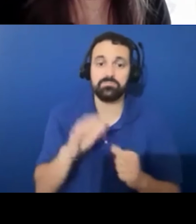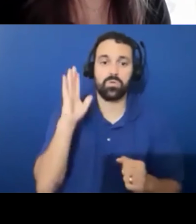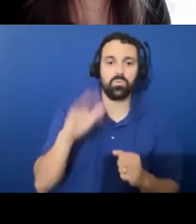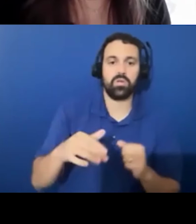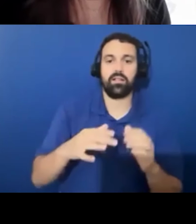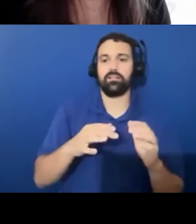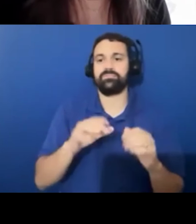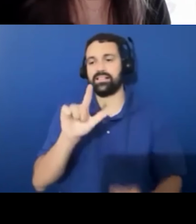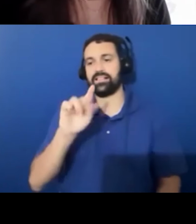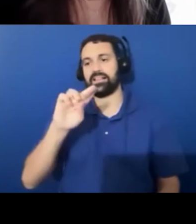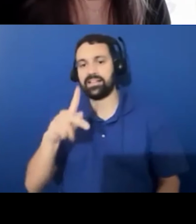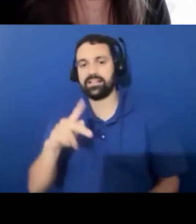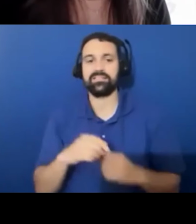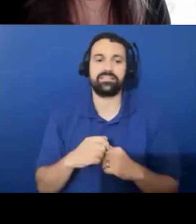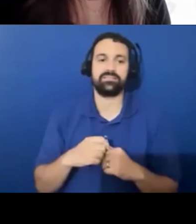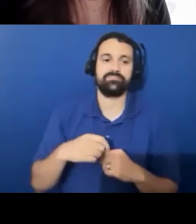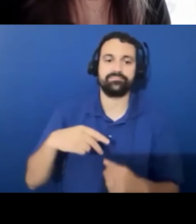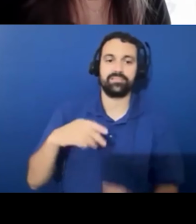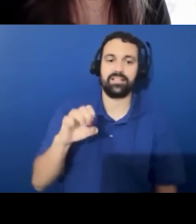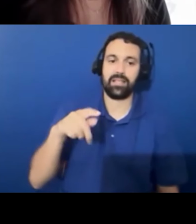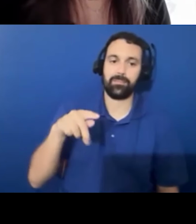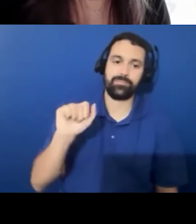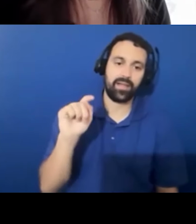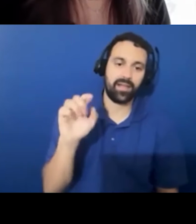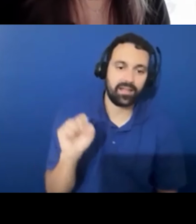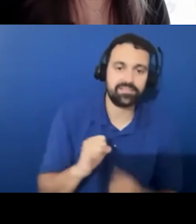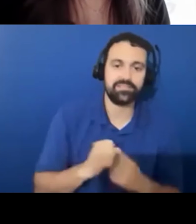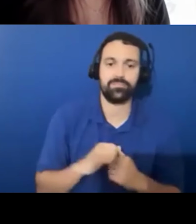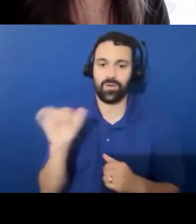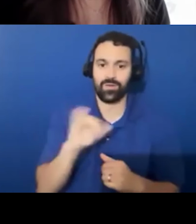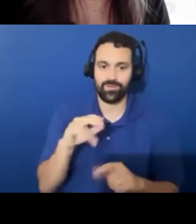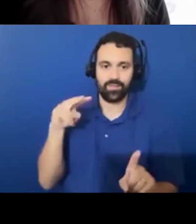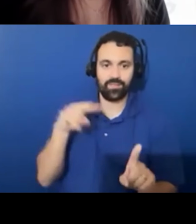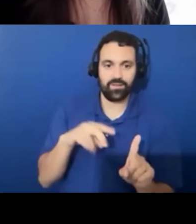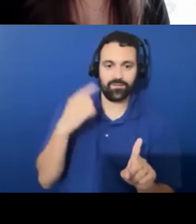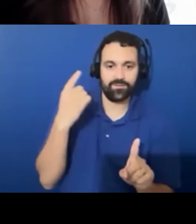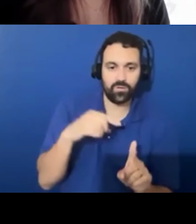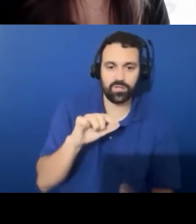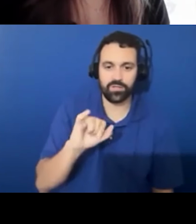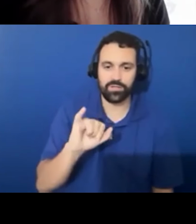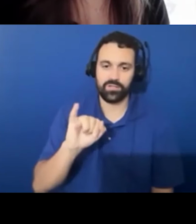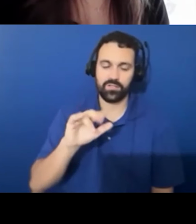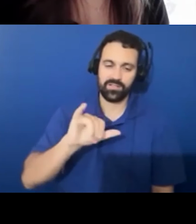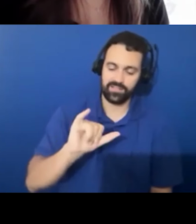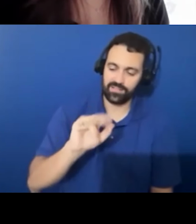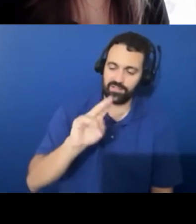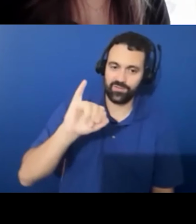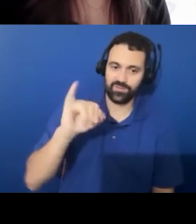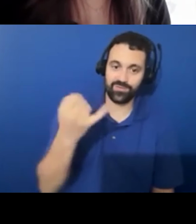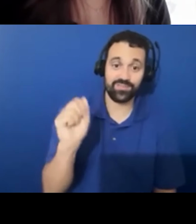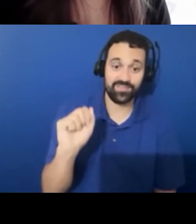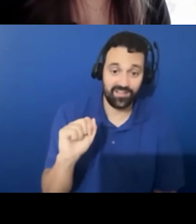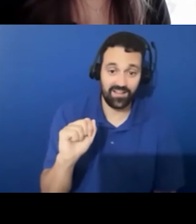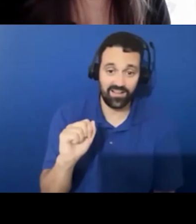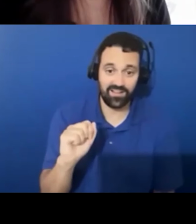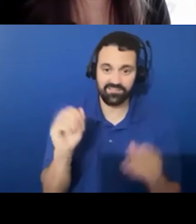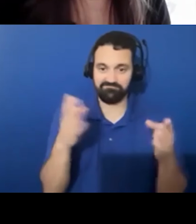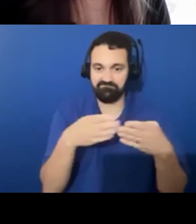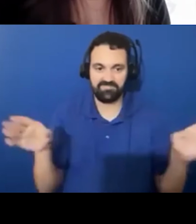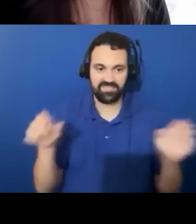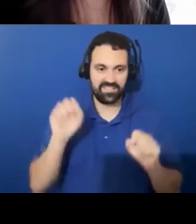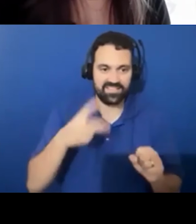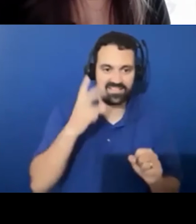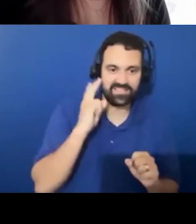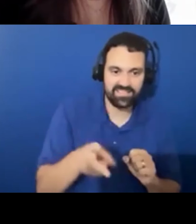look at UJA Panorama that can help with checking for accessibility issues in our LMS platforms. But to kick things off,